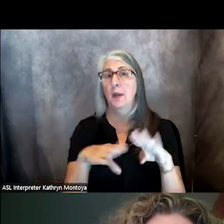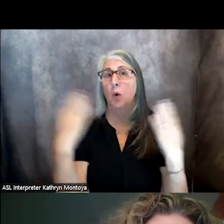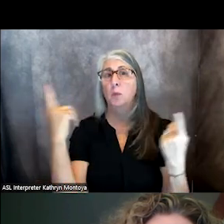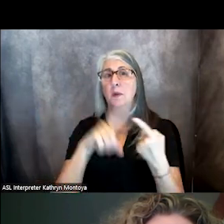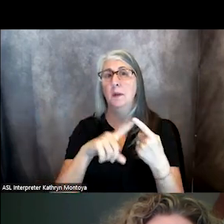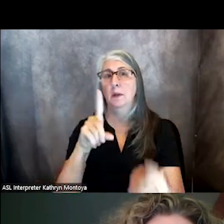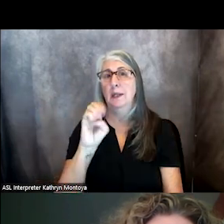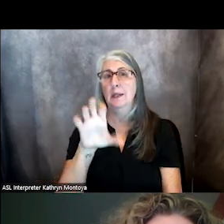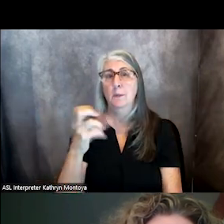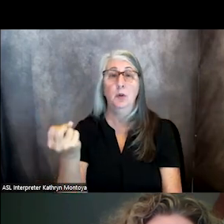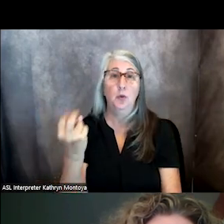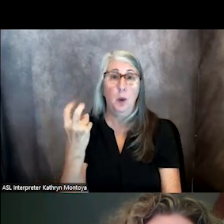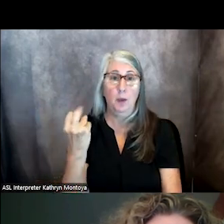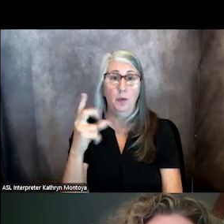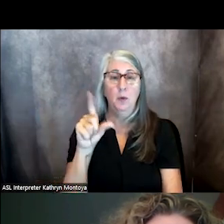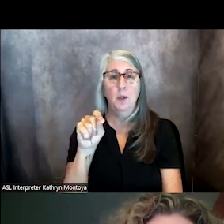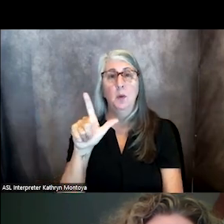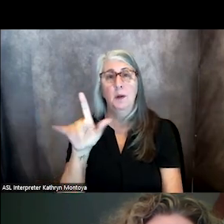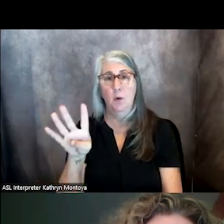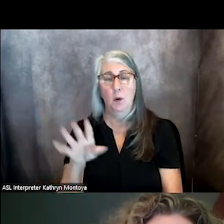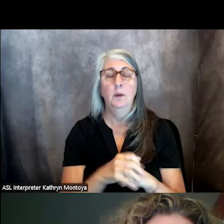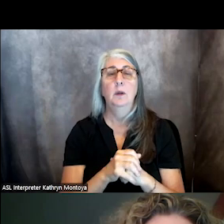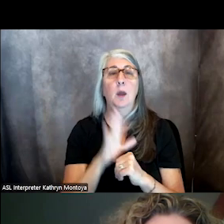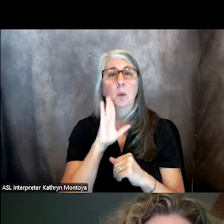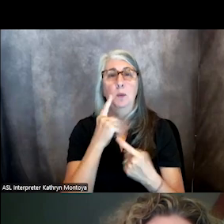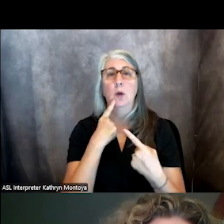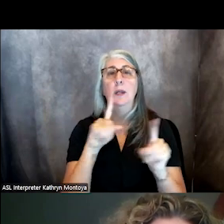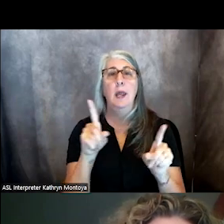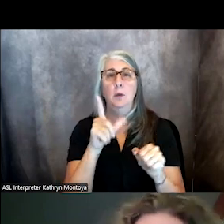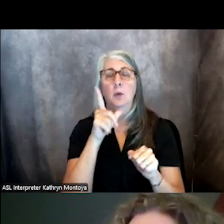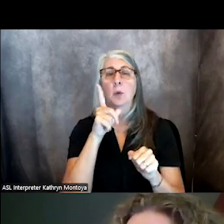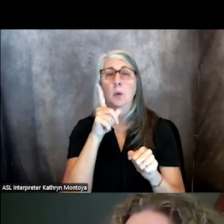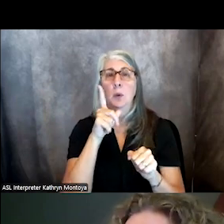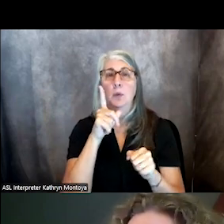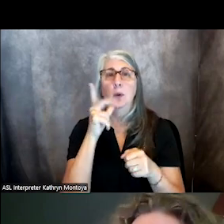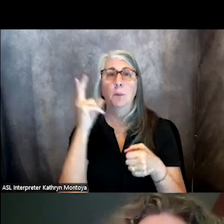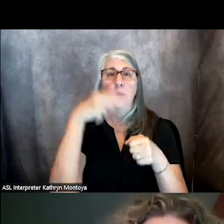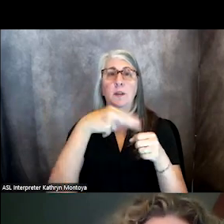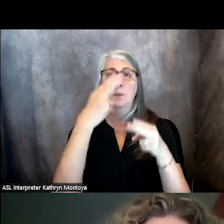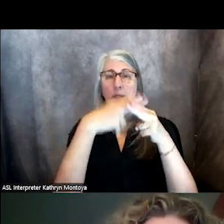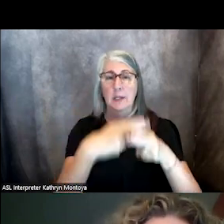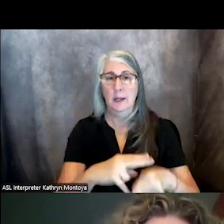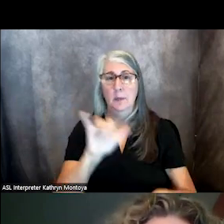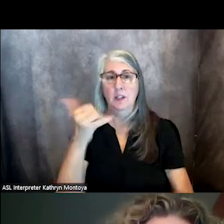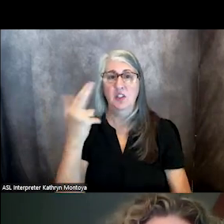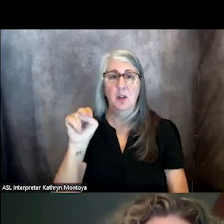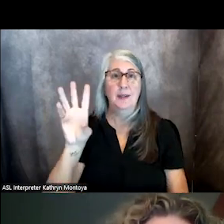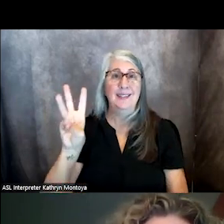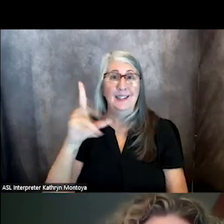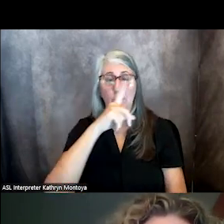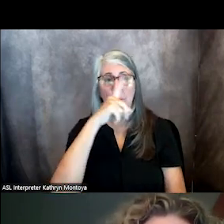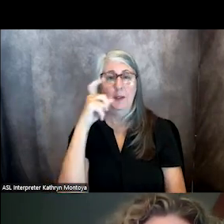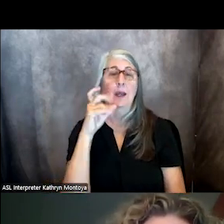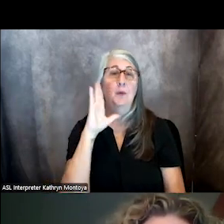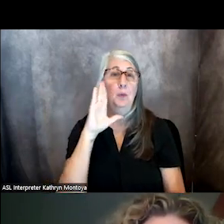12th, 2024, and we will announce the participants on January 6th because the learning